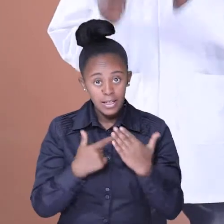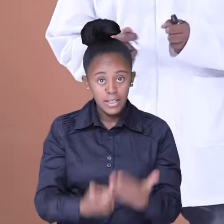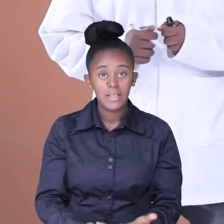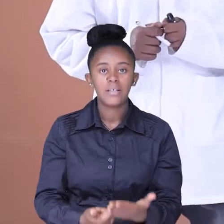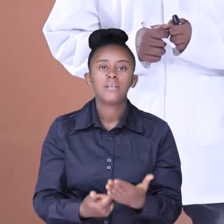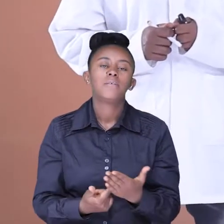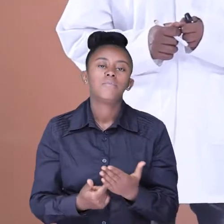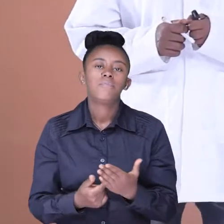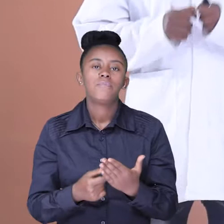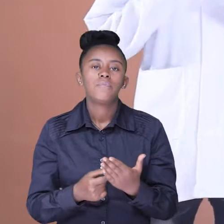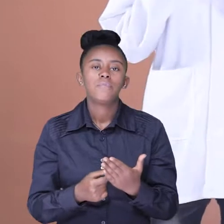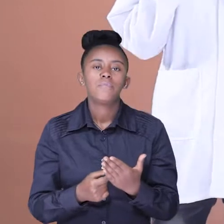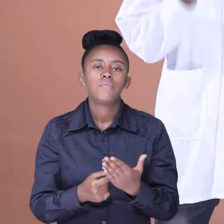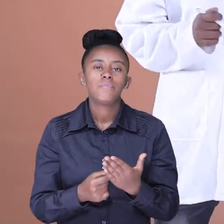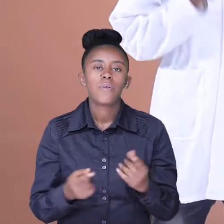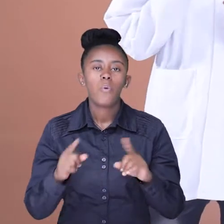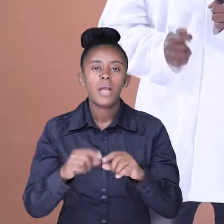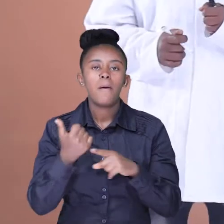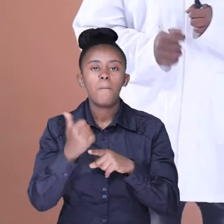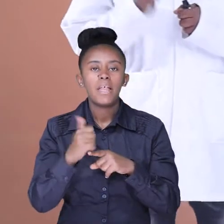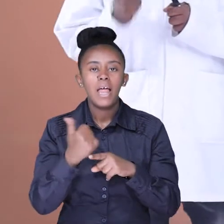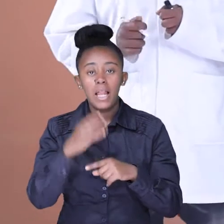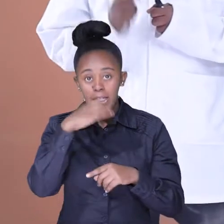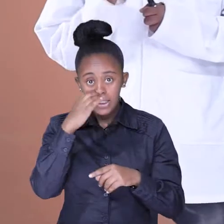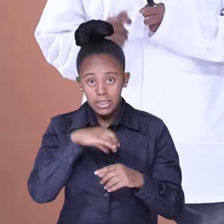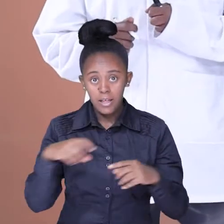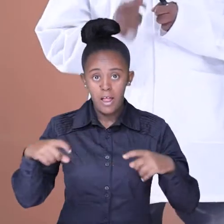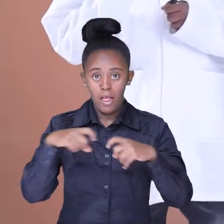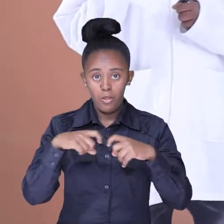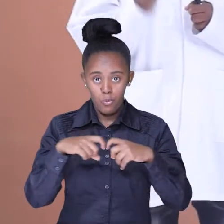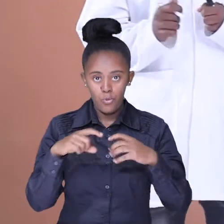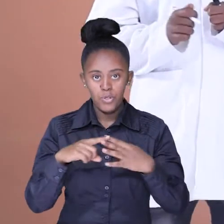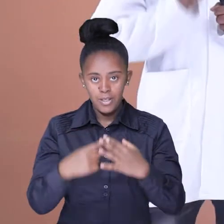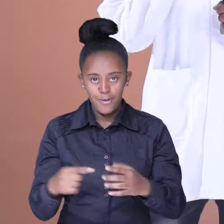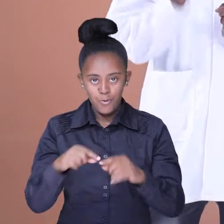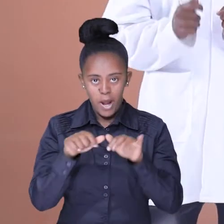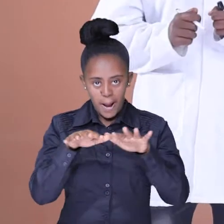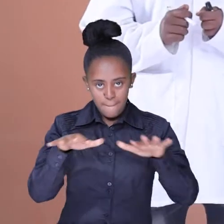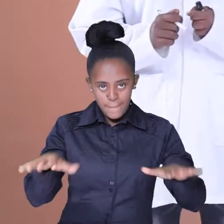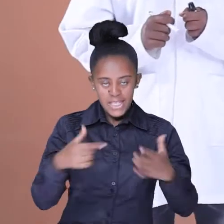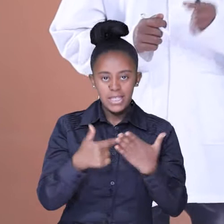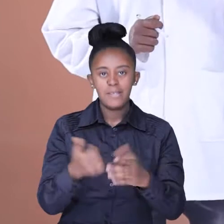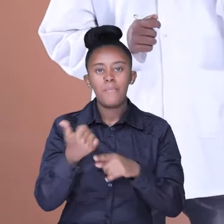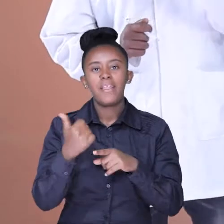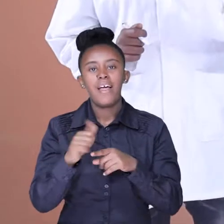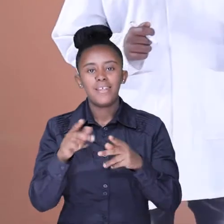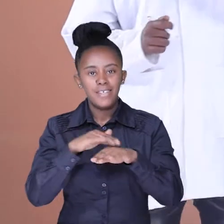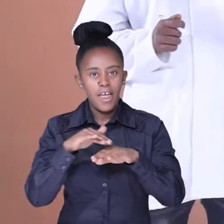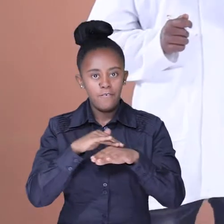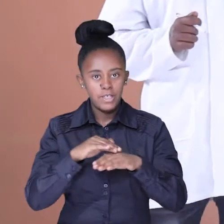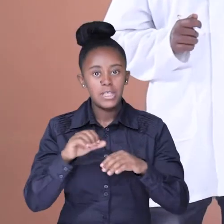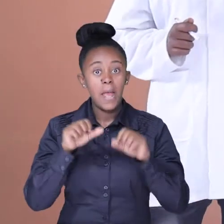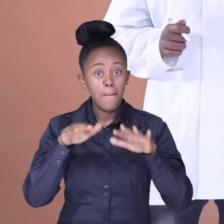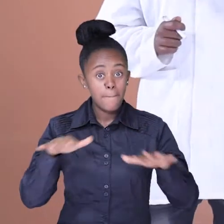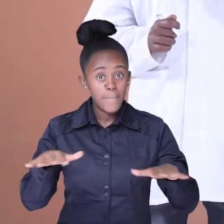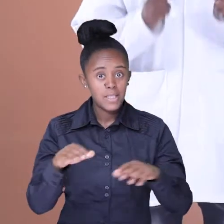of the metal. When metal is heated, electrons start to emit from this metal surface. The emitted electron